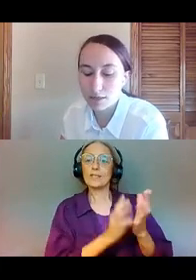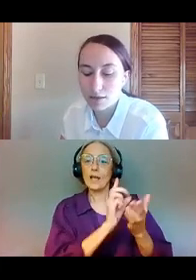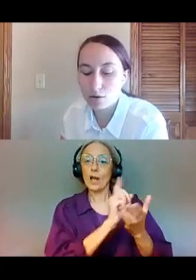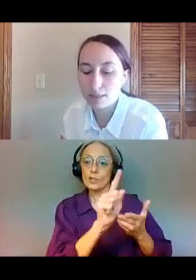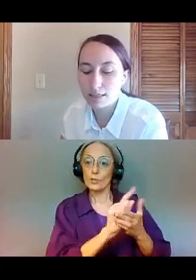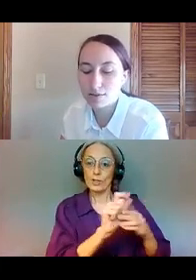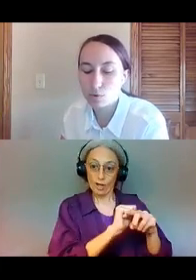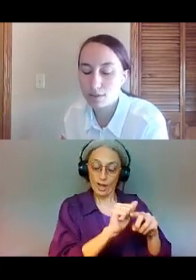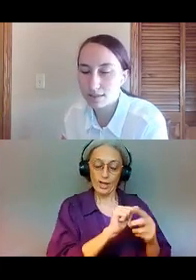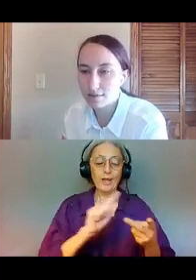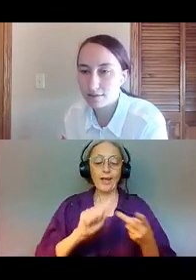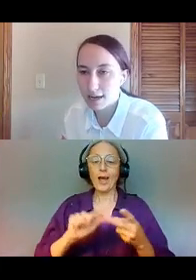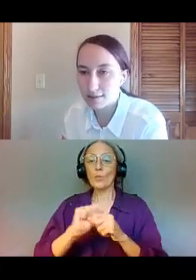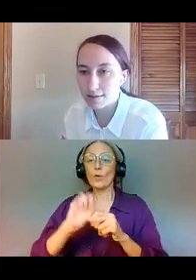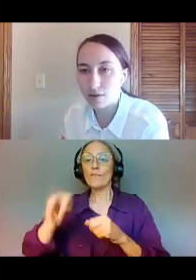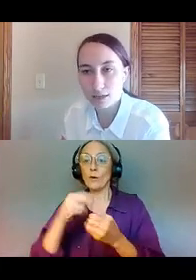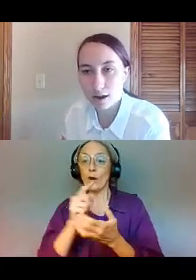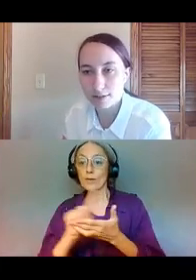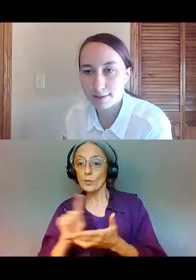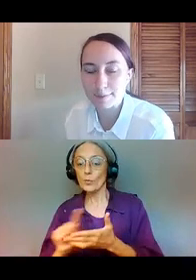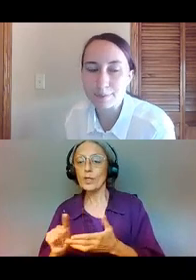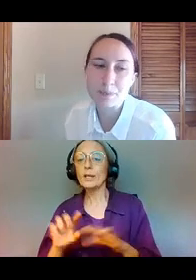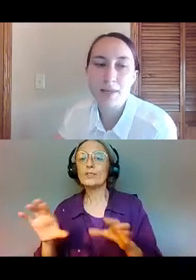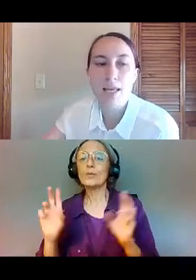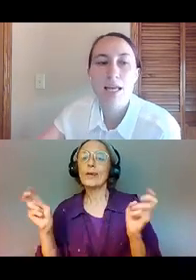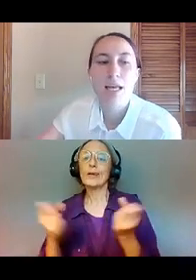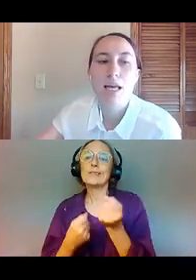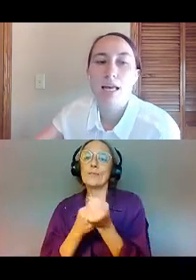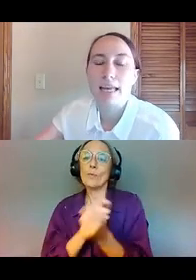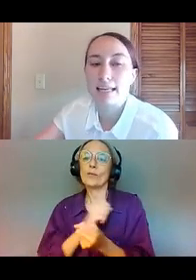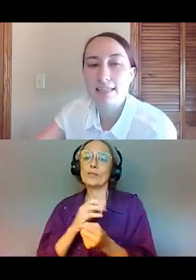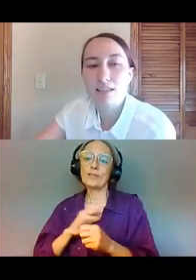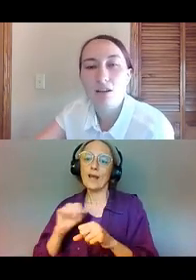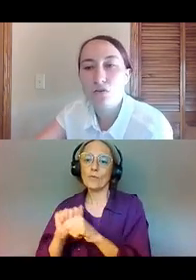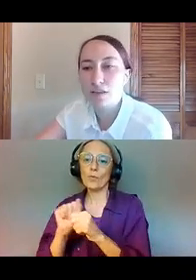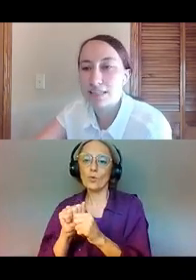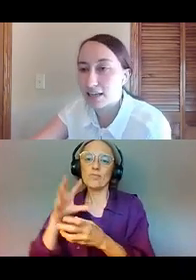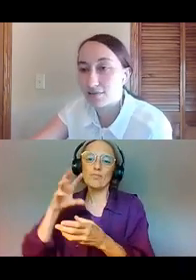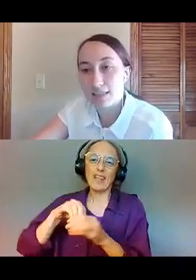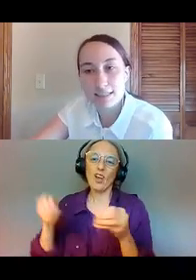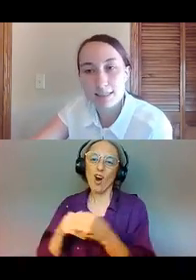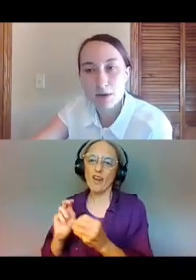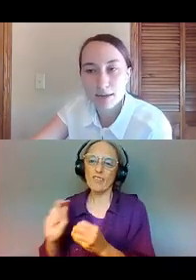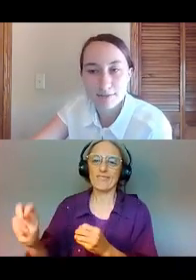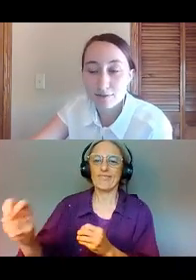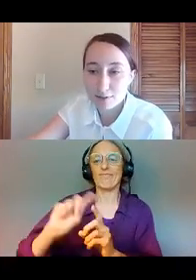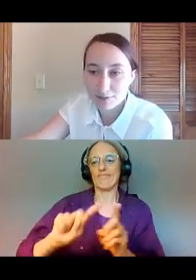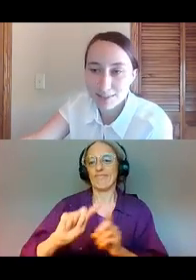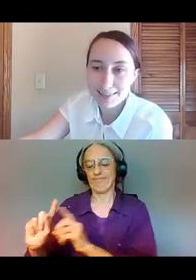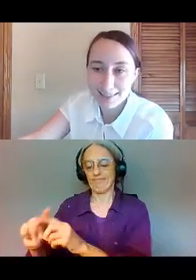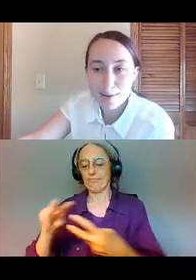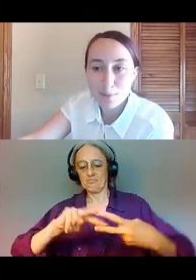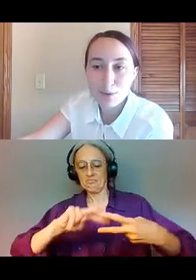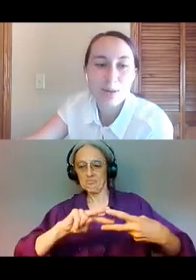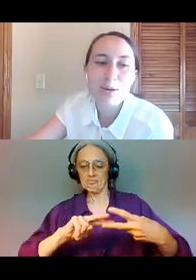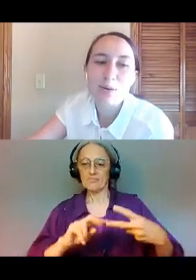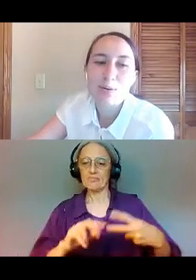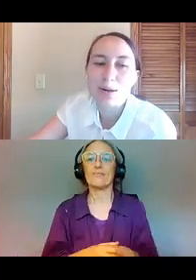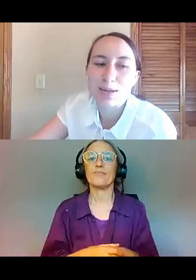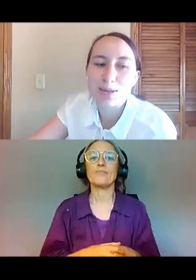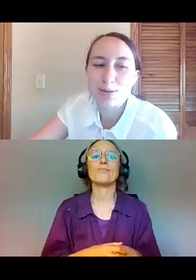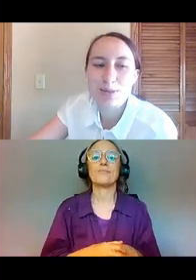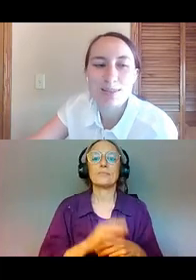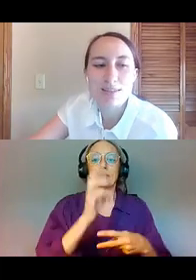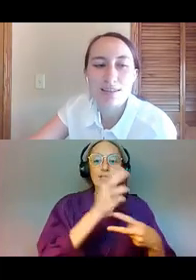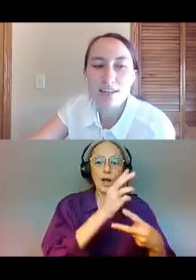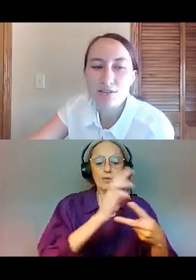hours a week completing support staff tasks around the office. And for the sake of this example, we're